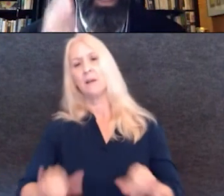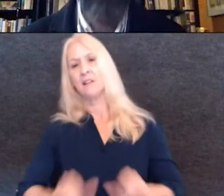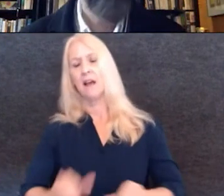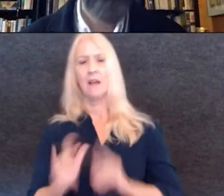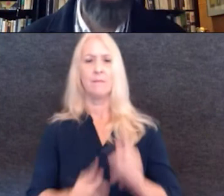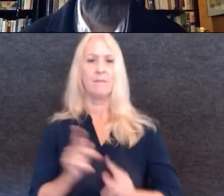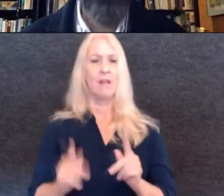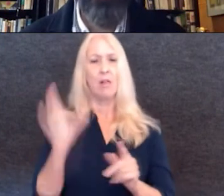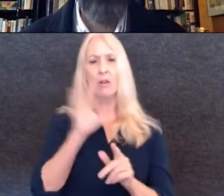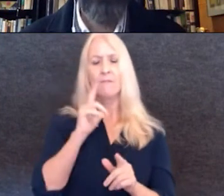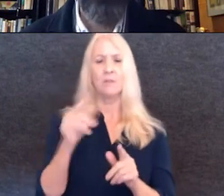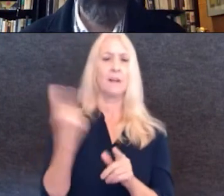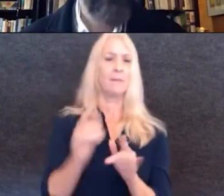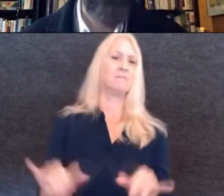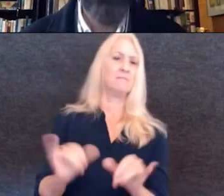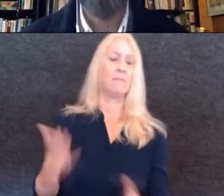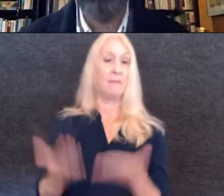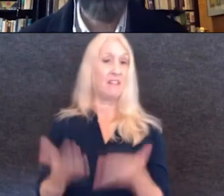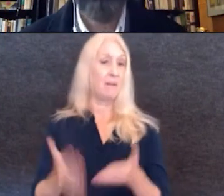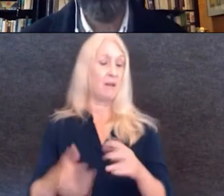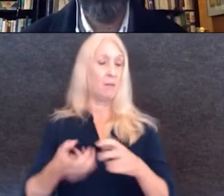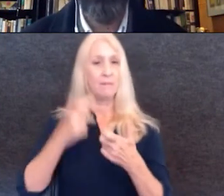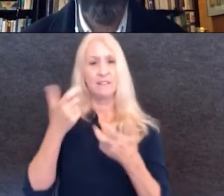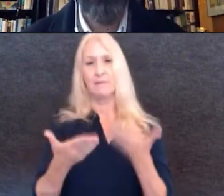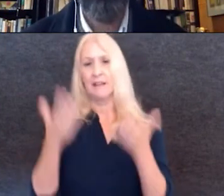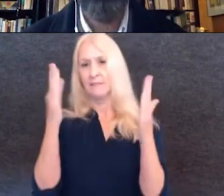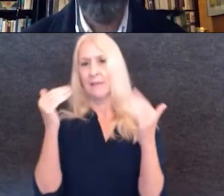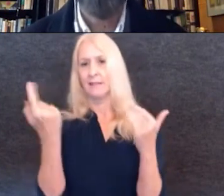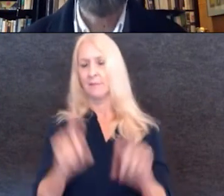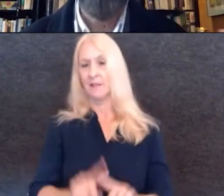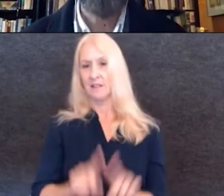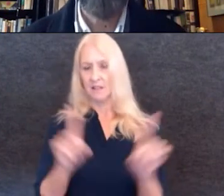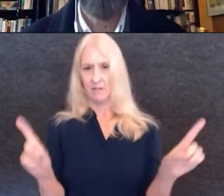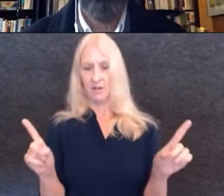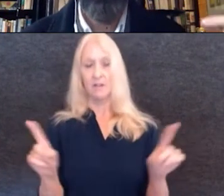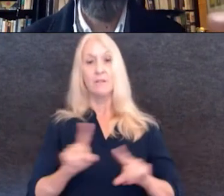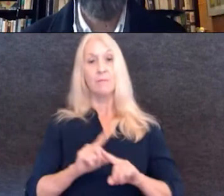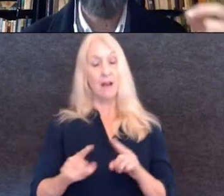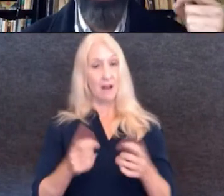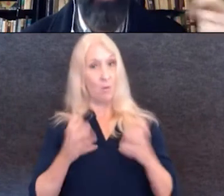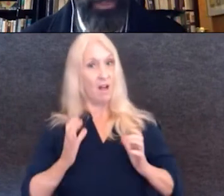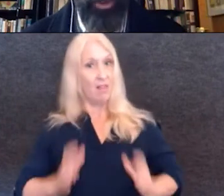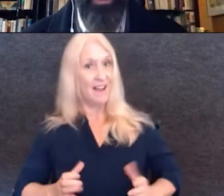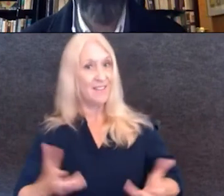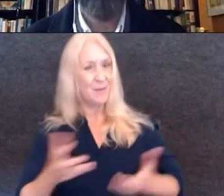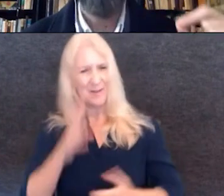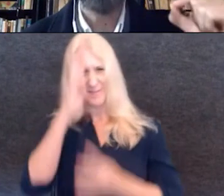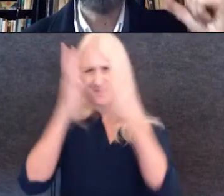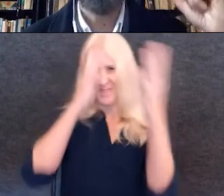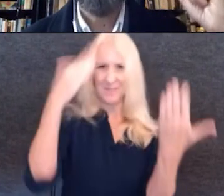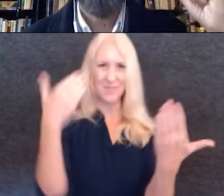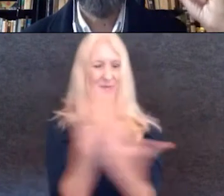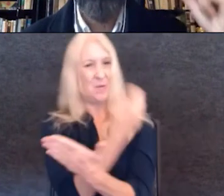they, maybe that will be an issue because they might be expecting someone, something different. But if you have someone that what they want is reinvention and they